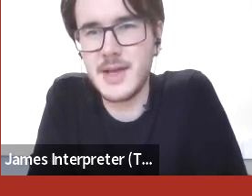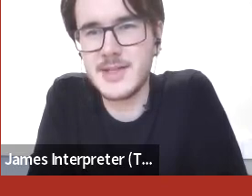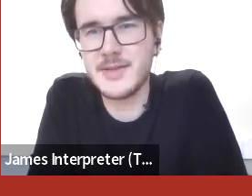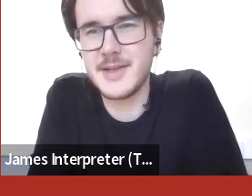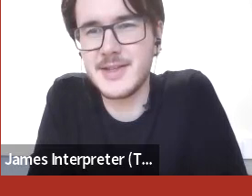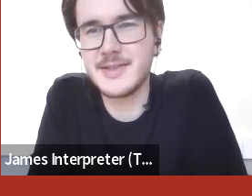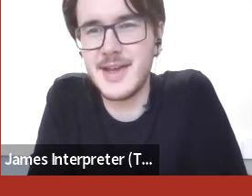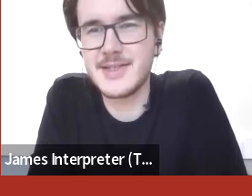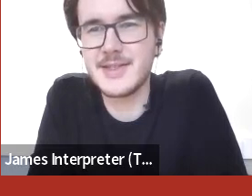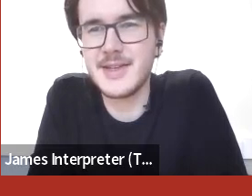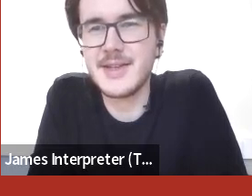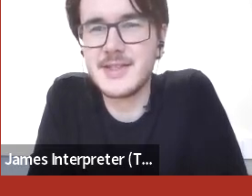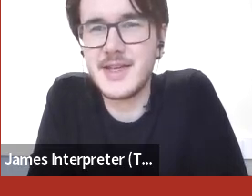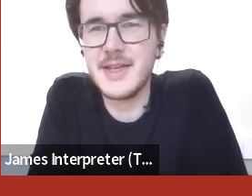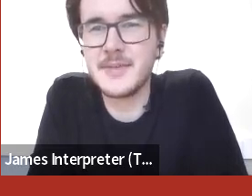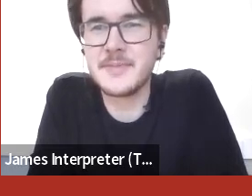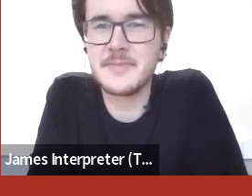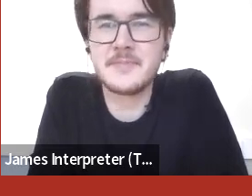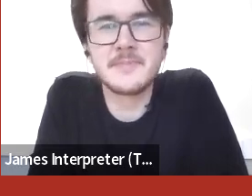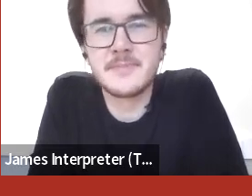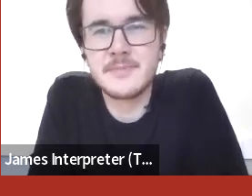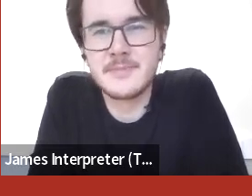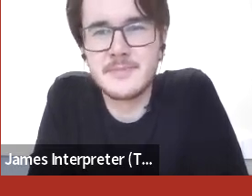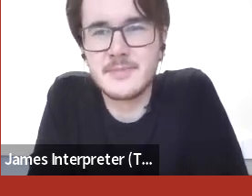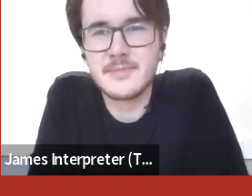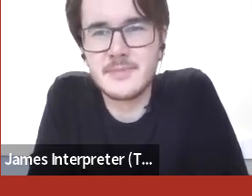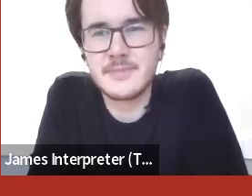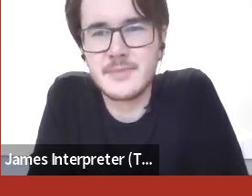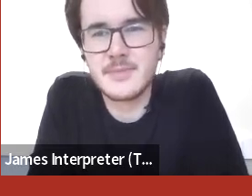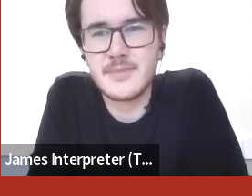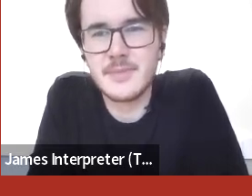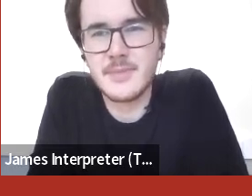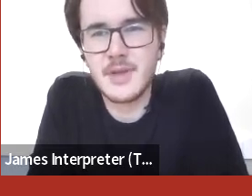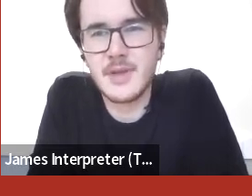Yeah, that's it. That's it. S. T,